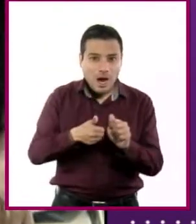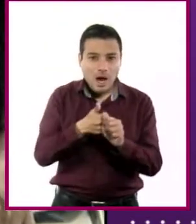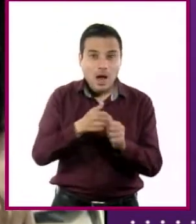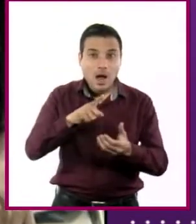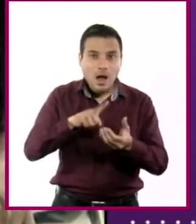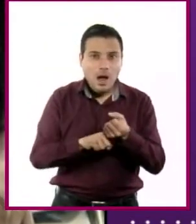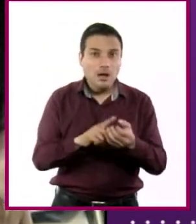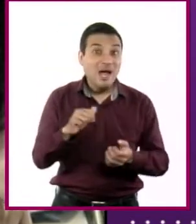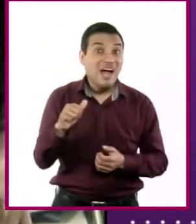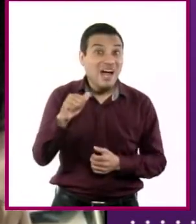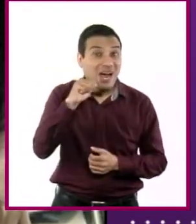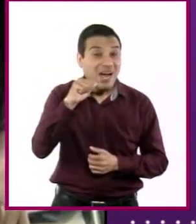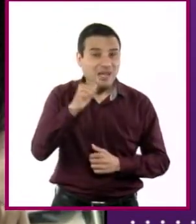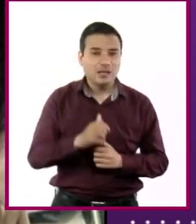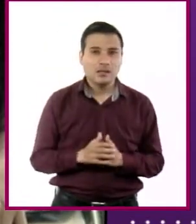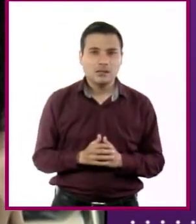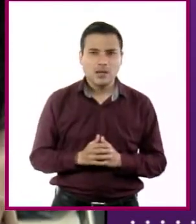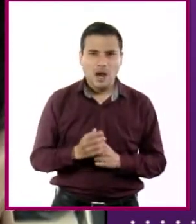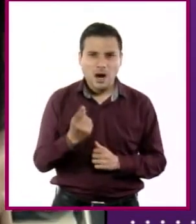disguise.